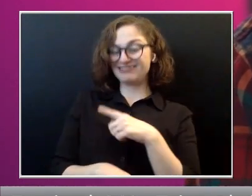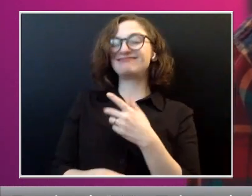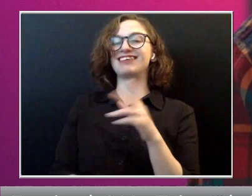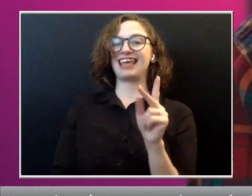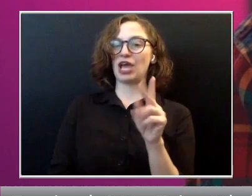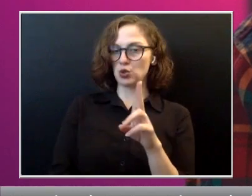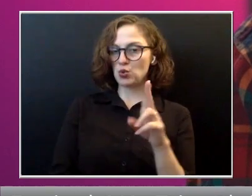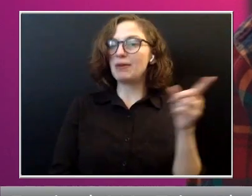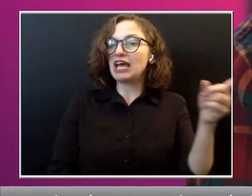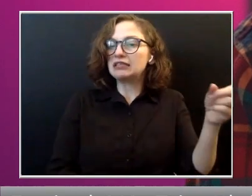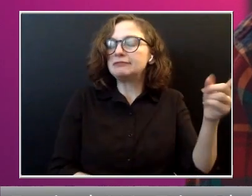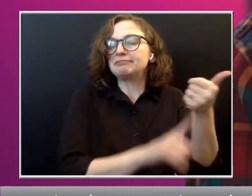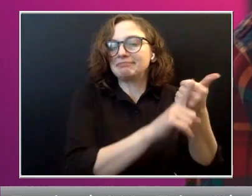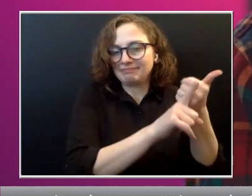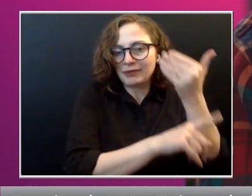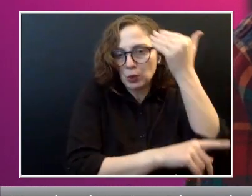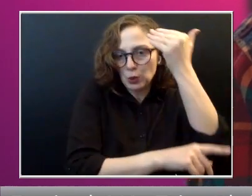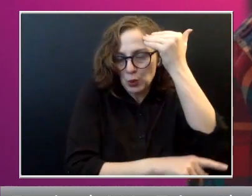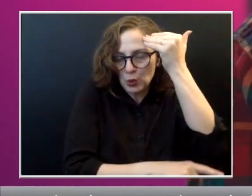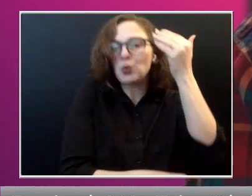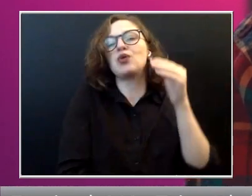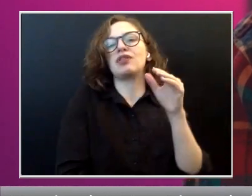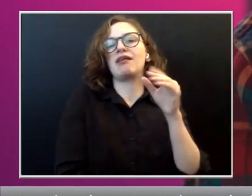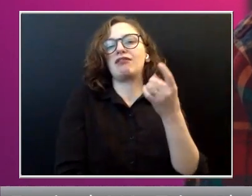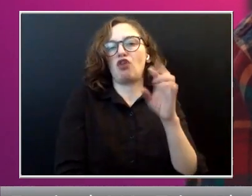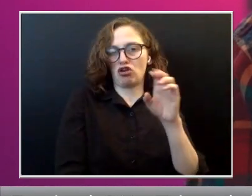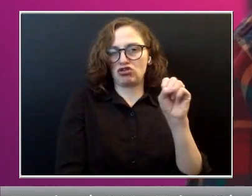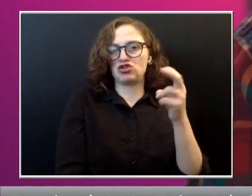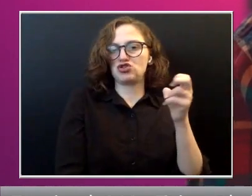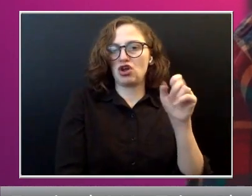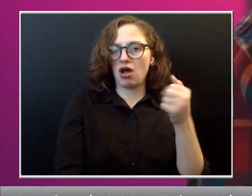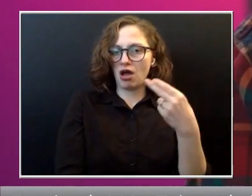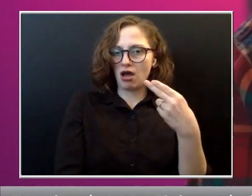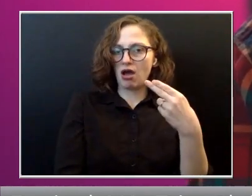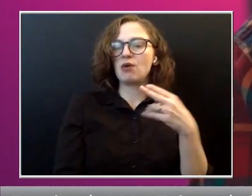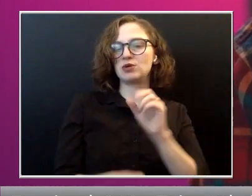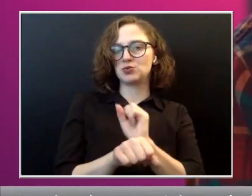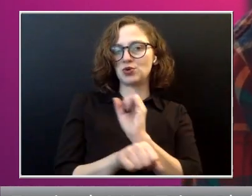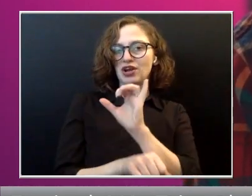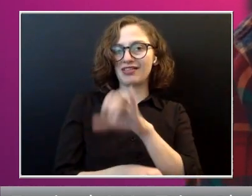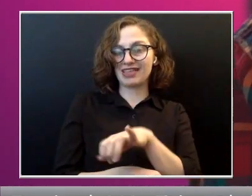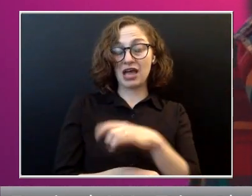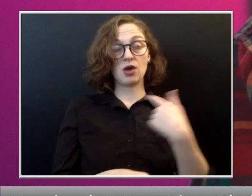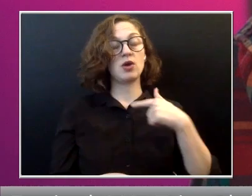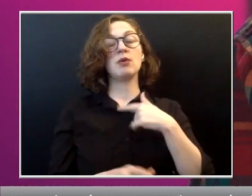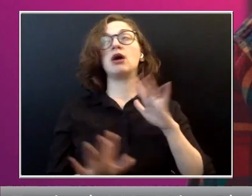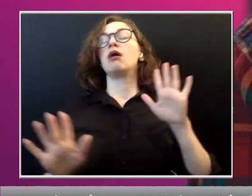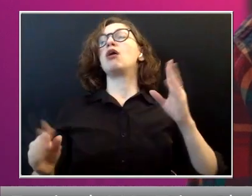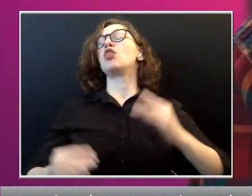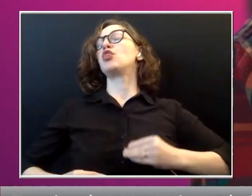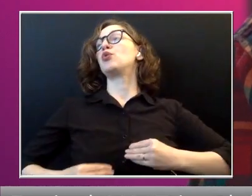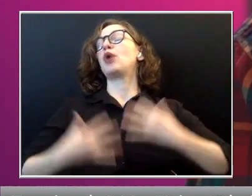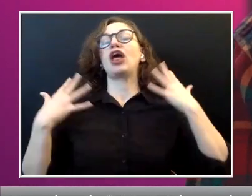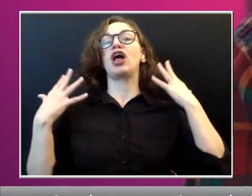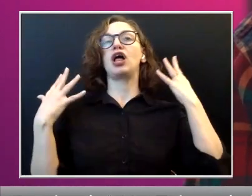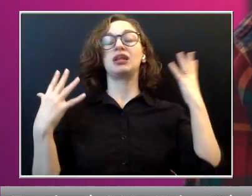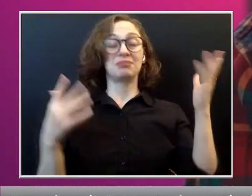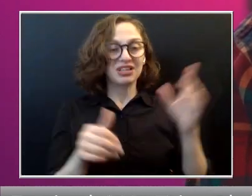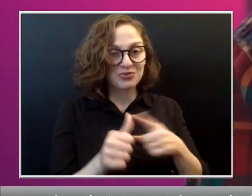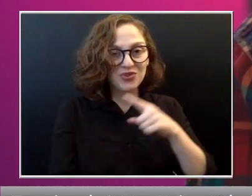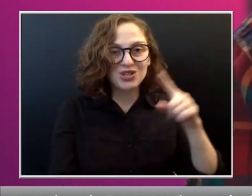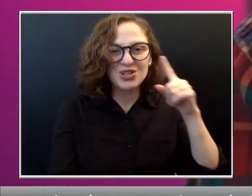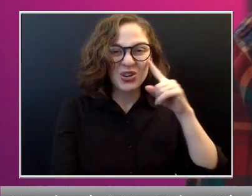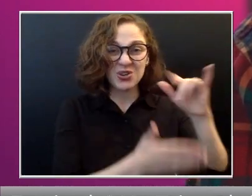and we were overjoyed because when we first heard New York, we didn't know how that was going to work. Expensive.